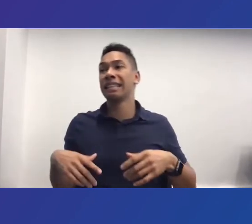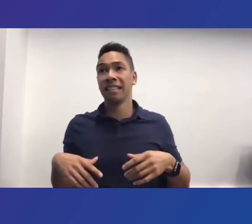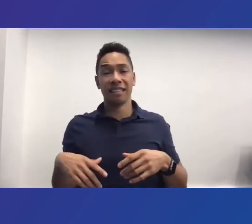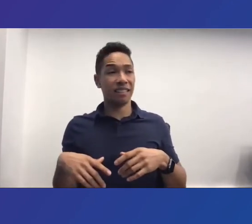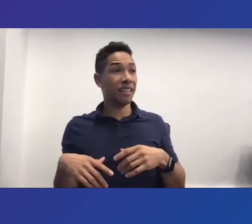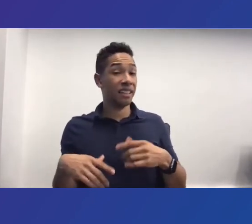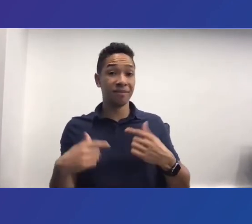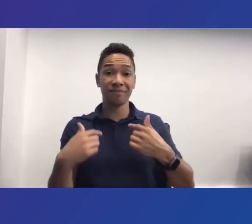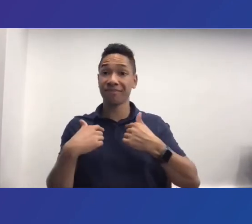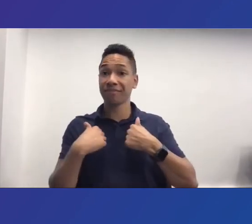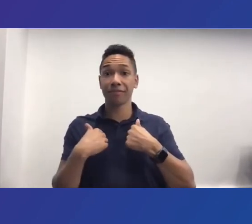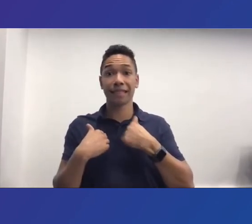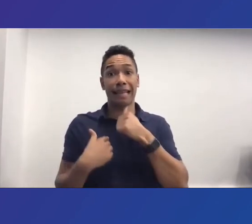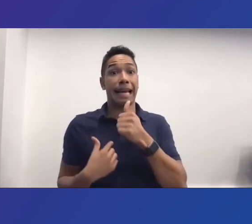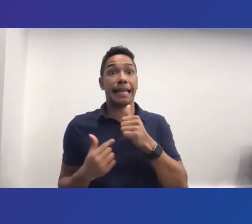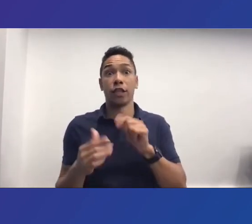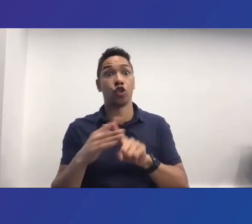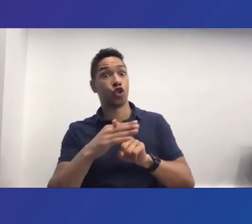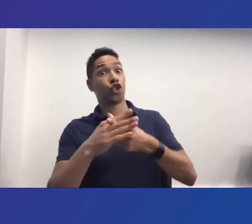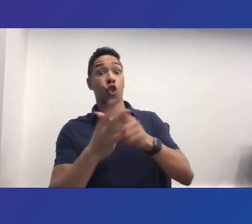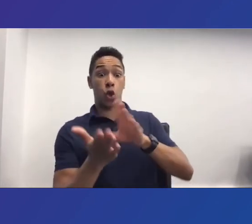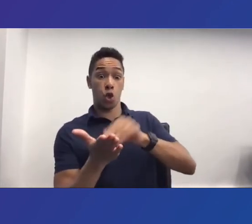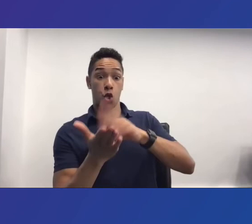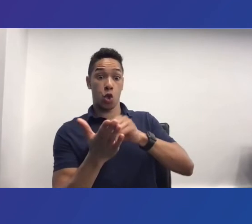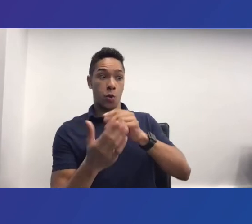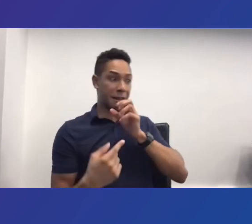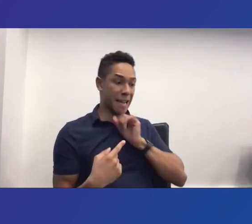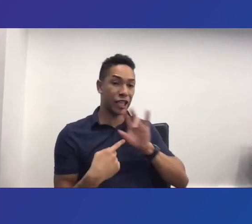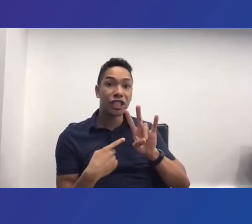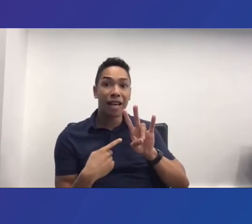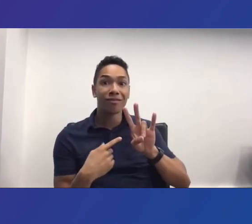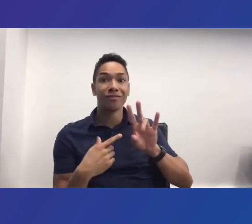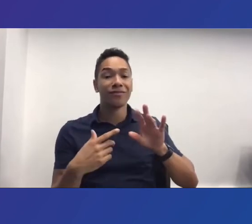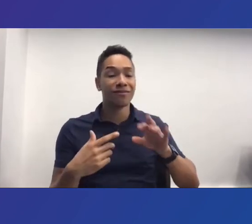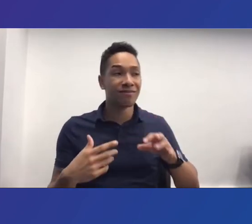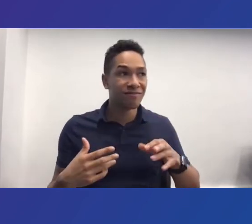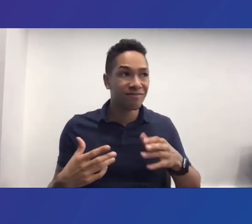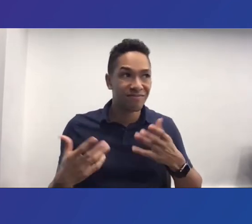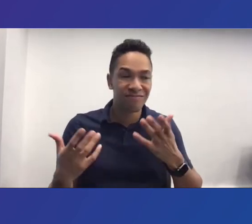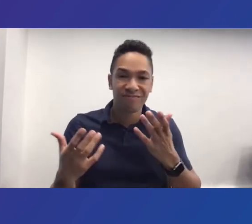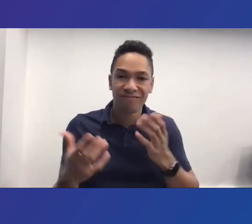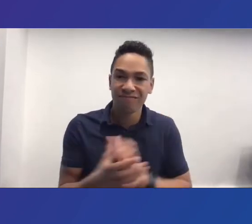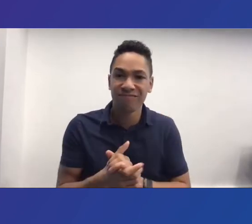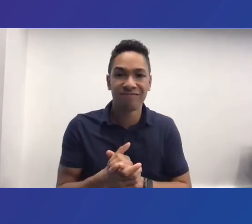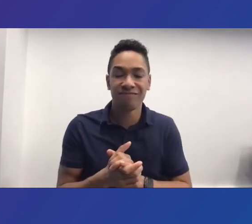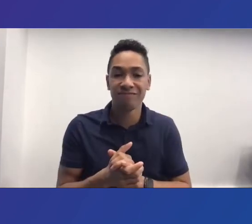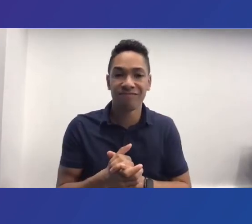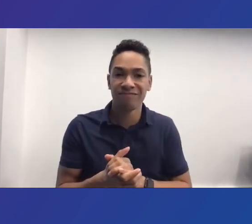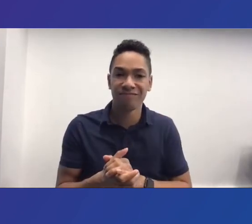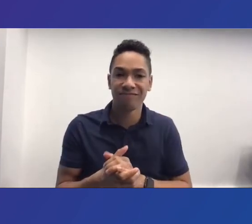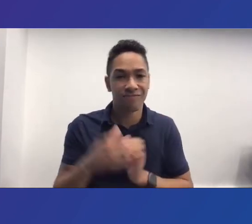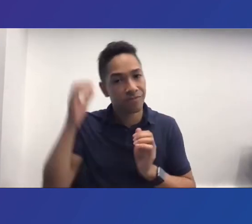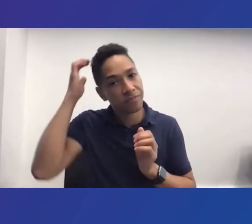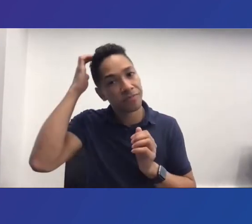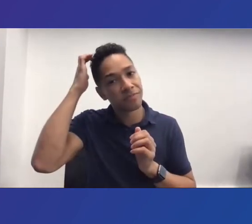didn't start when they were 7 years old. And I guess